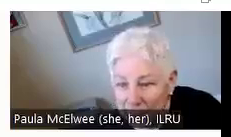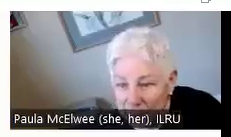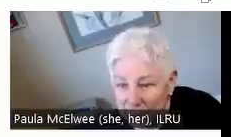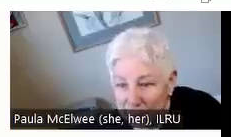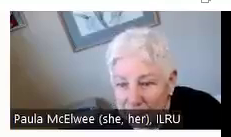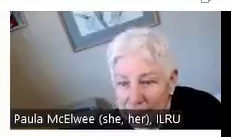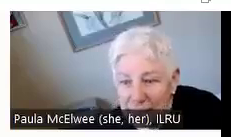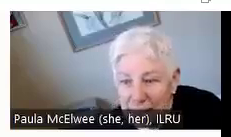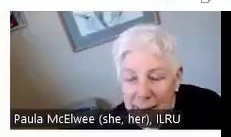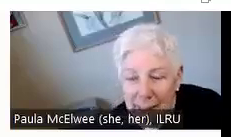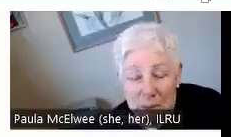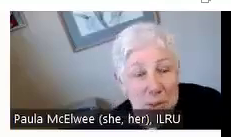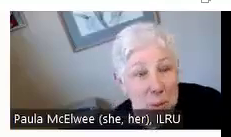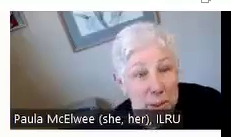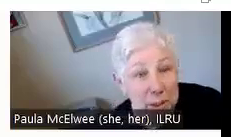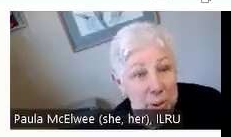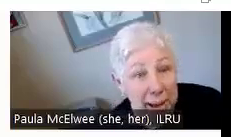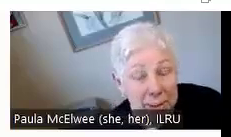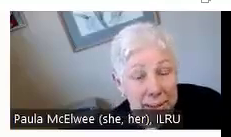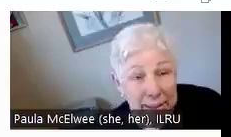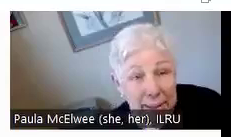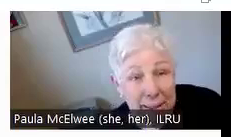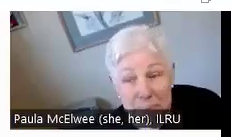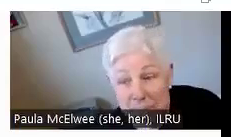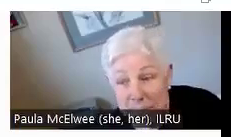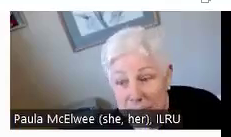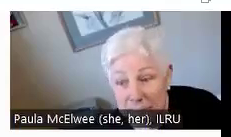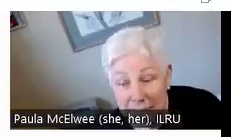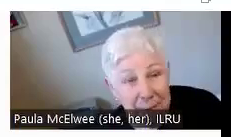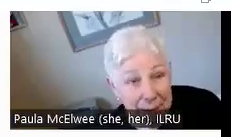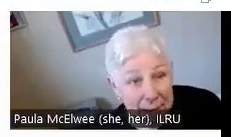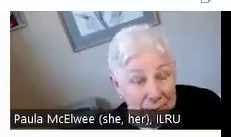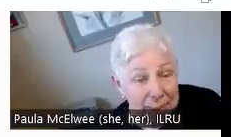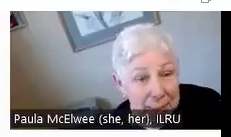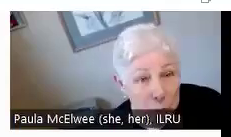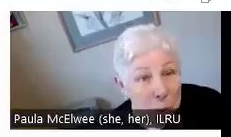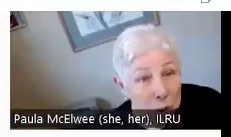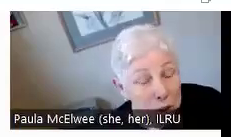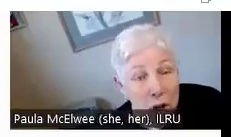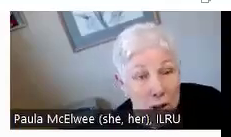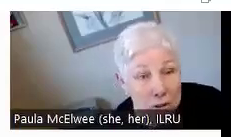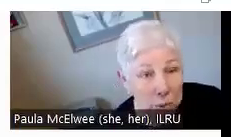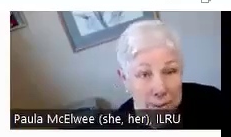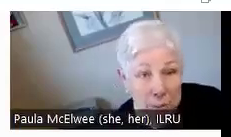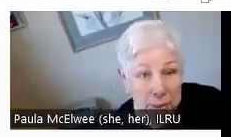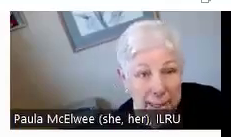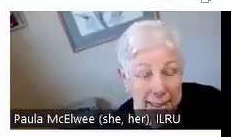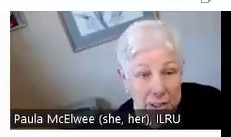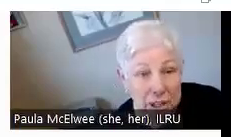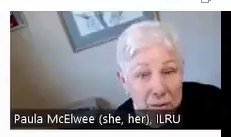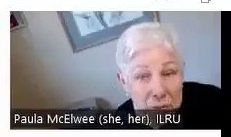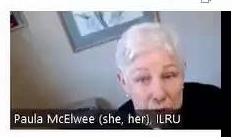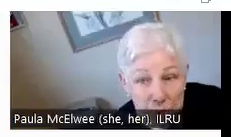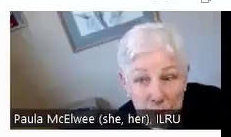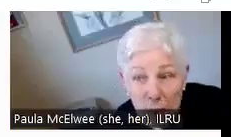be glad to do that. So we do have a, like I said, a recorded call. Joey has put that